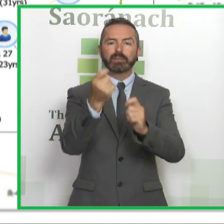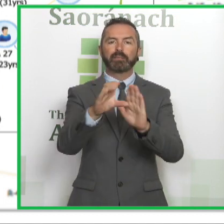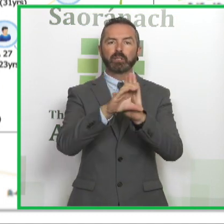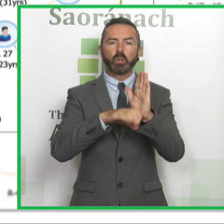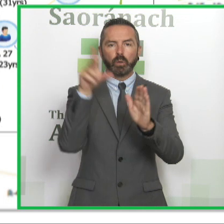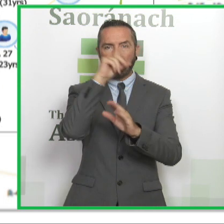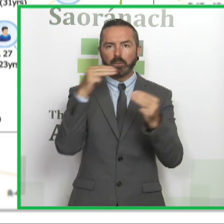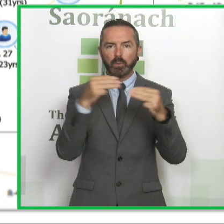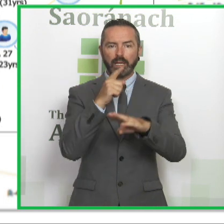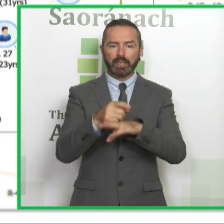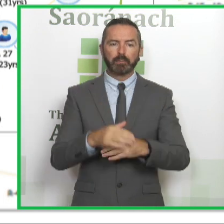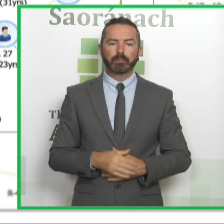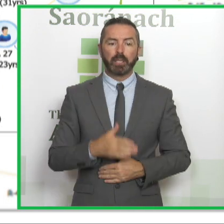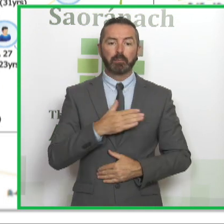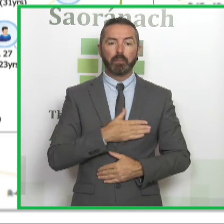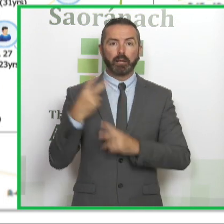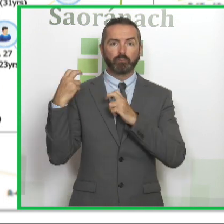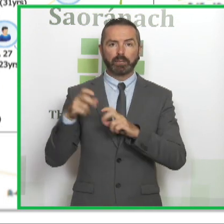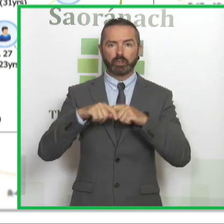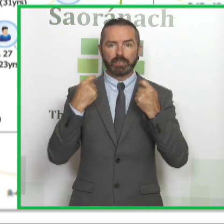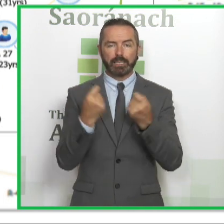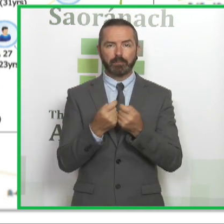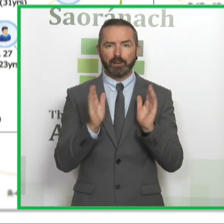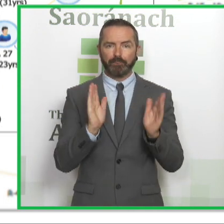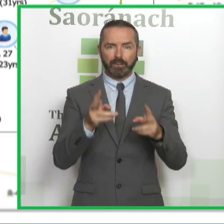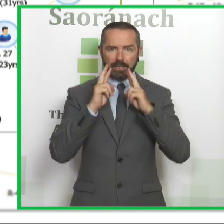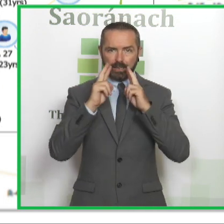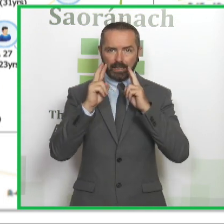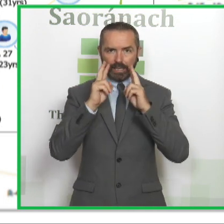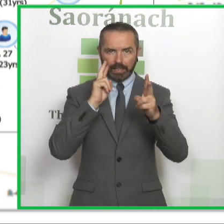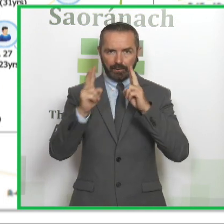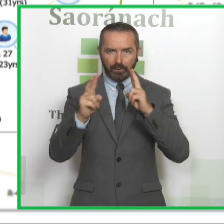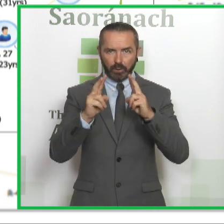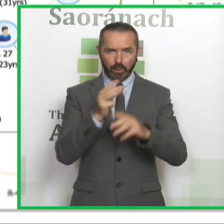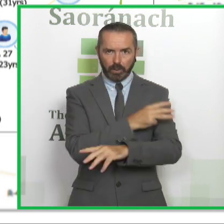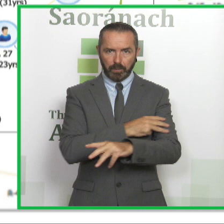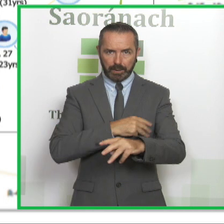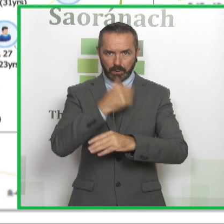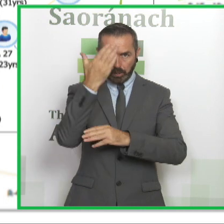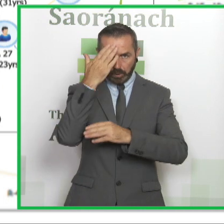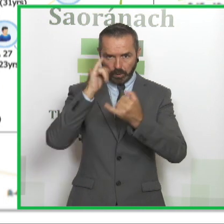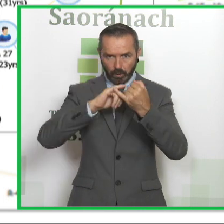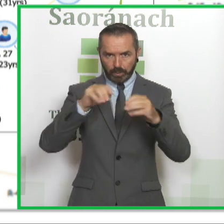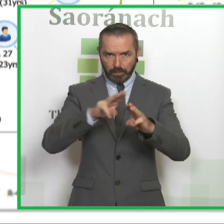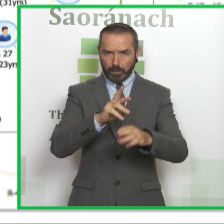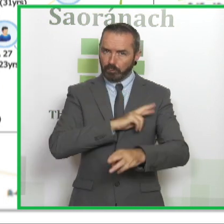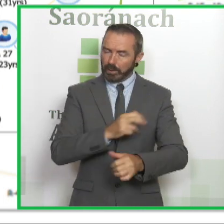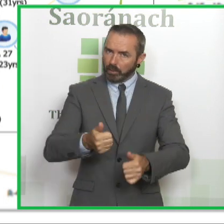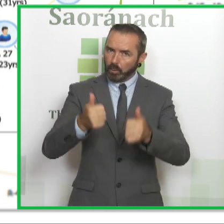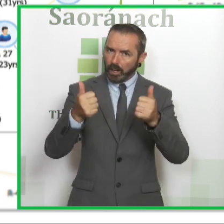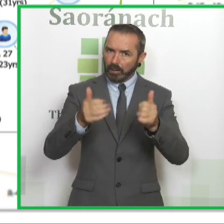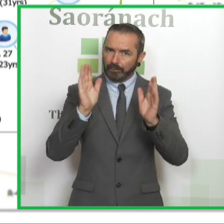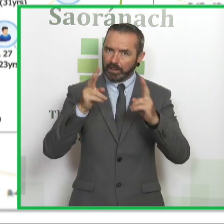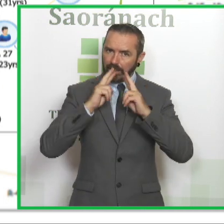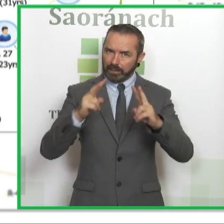identities. My research team interview local Garda members who know these individuals really well, and interview them, and we interview the local Garda members